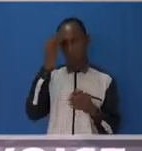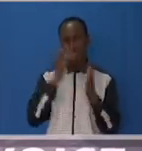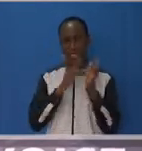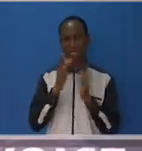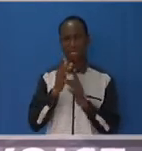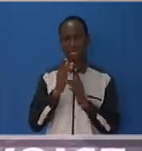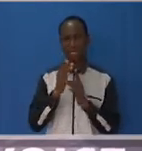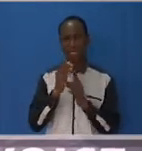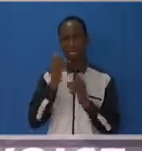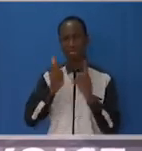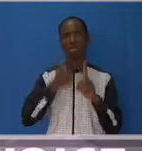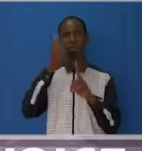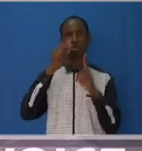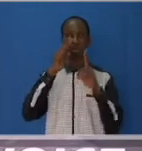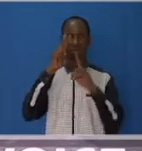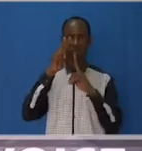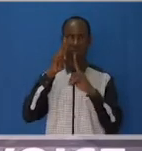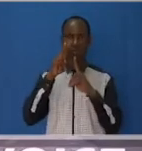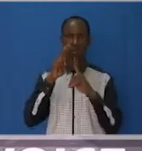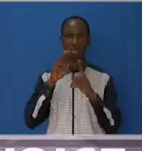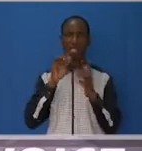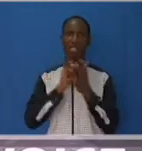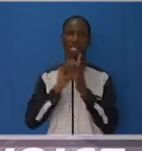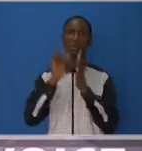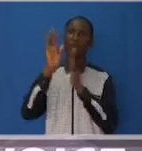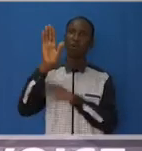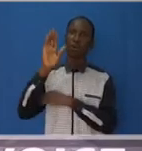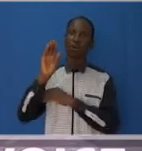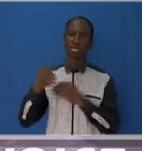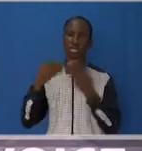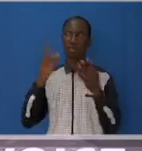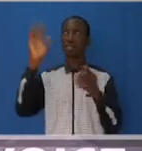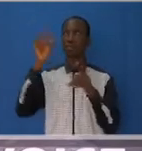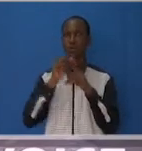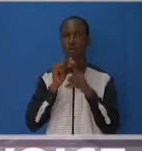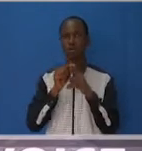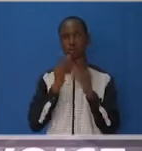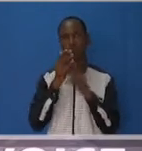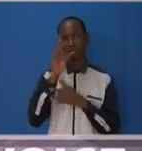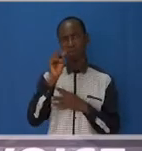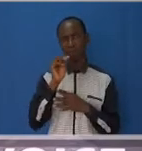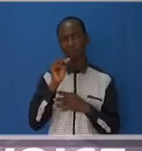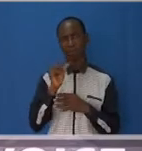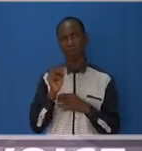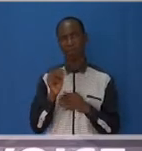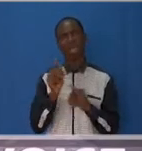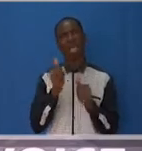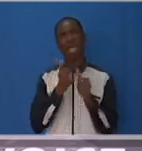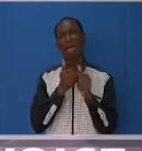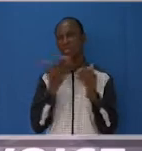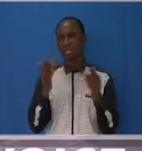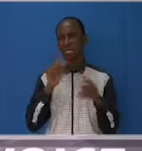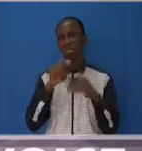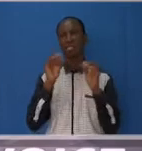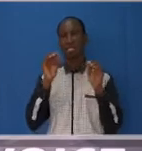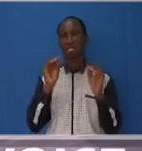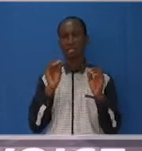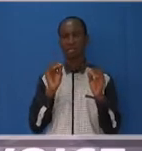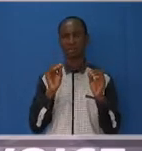a otise Moses a yankopon de ne nsem hye ne num na efa nkyerekyere a obroni se